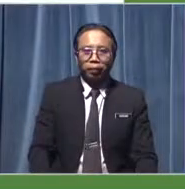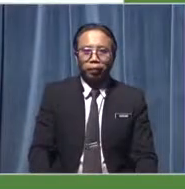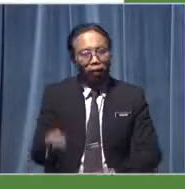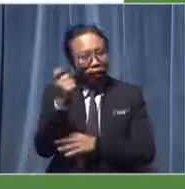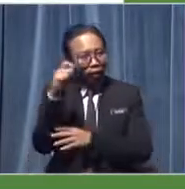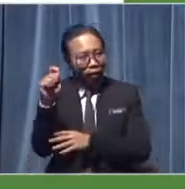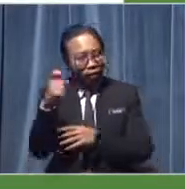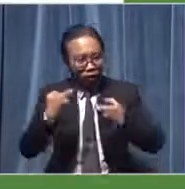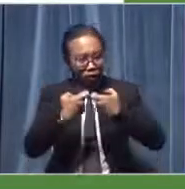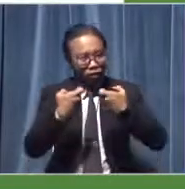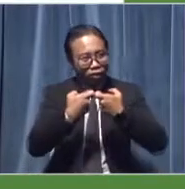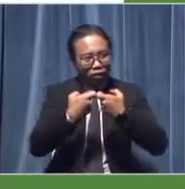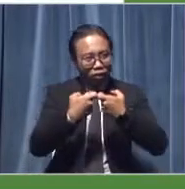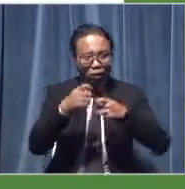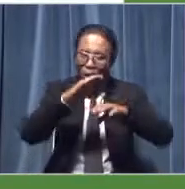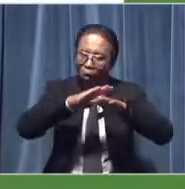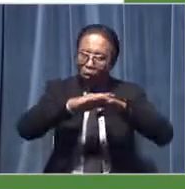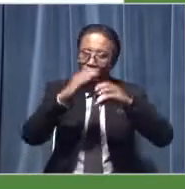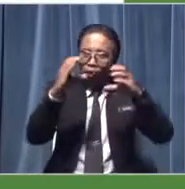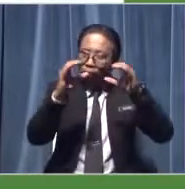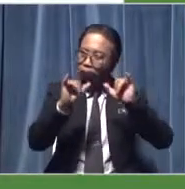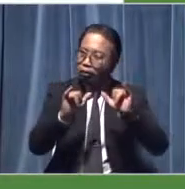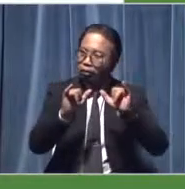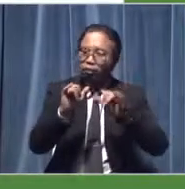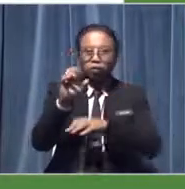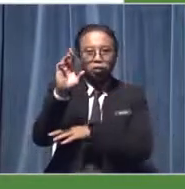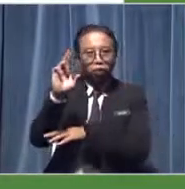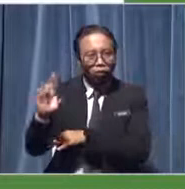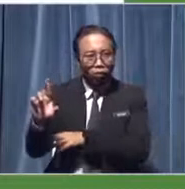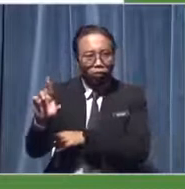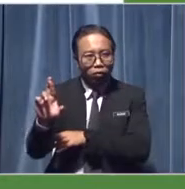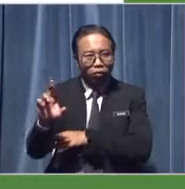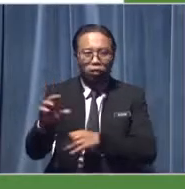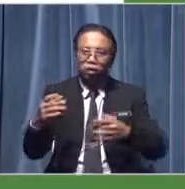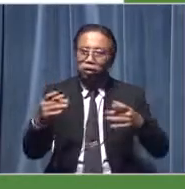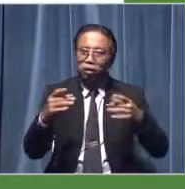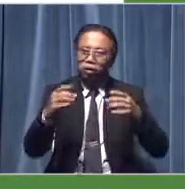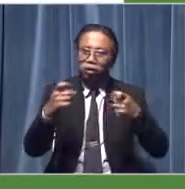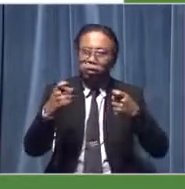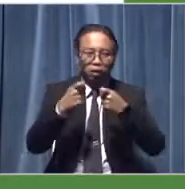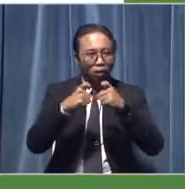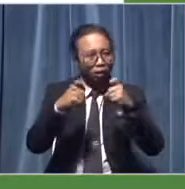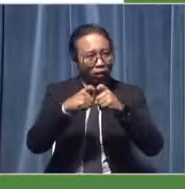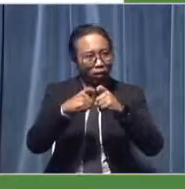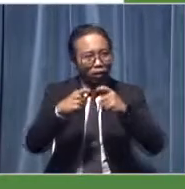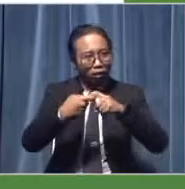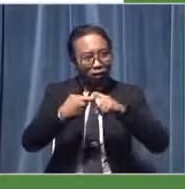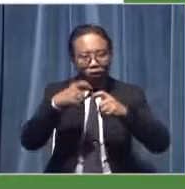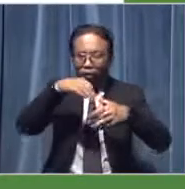The charges on capacitors connected in series are the